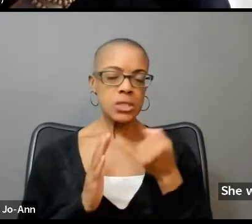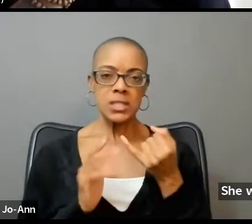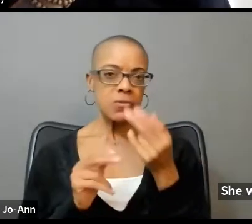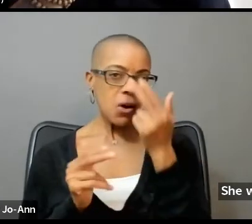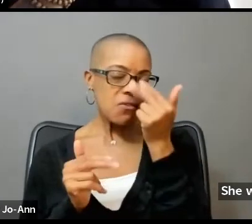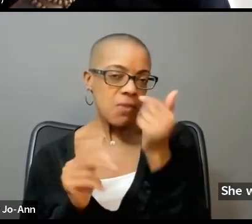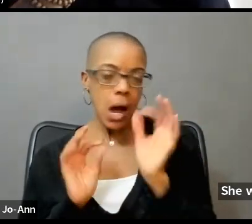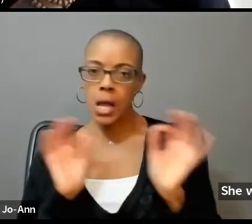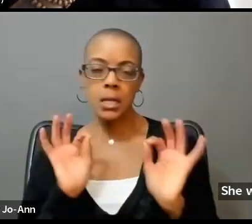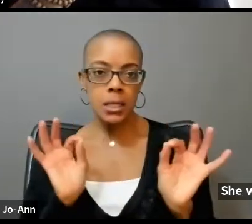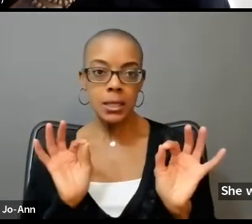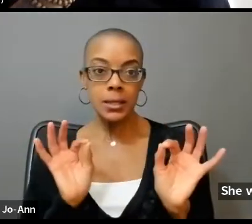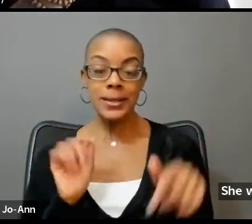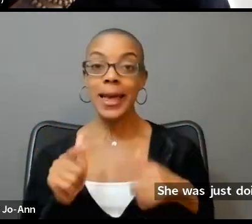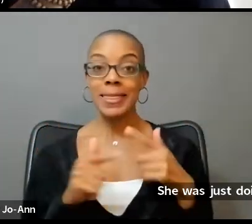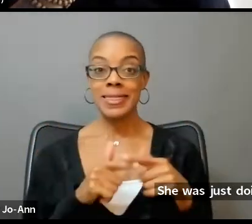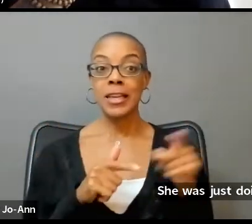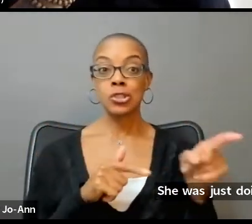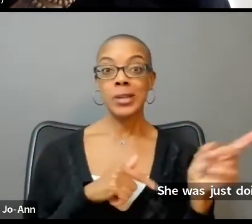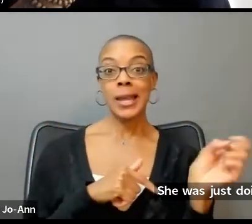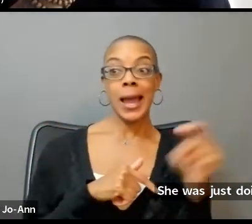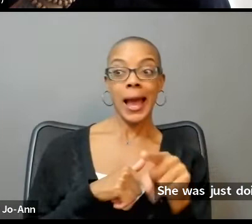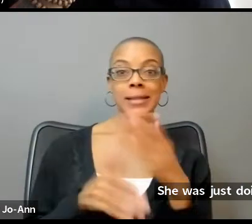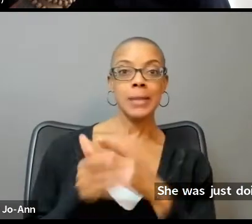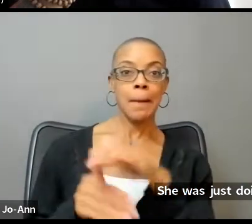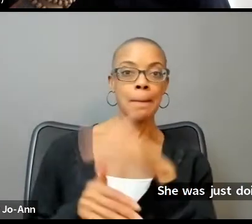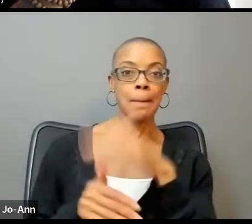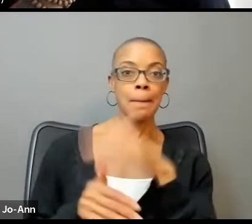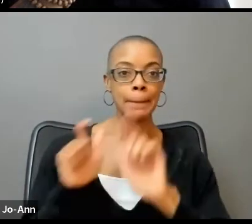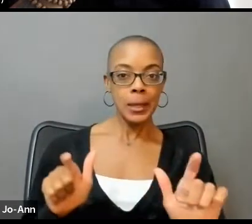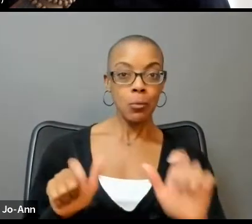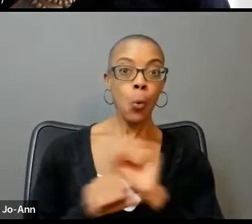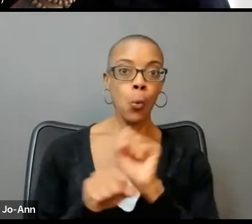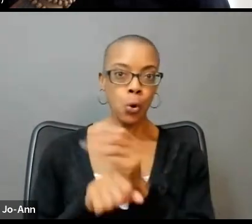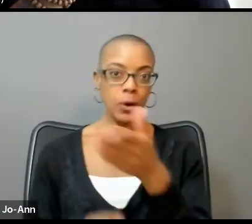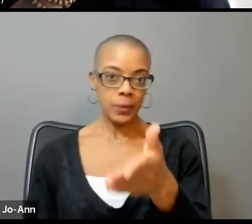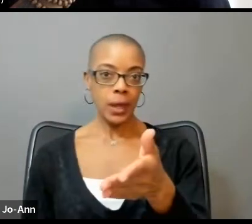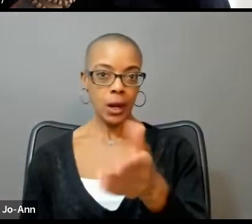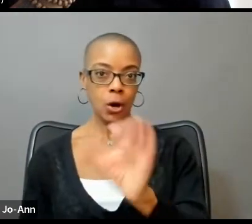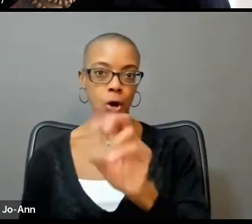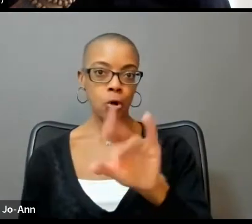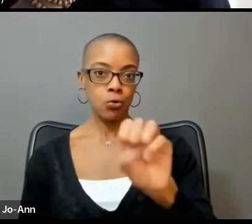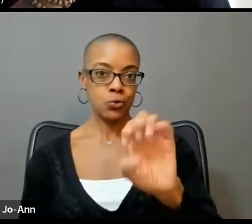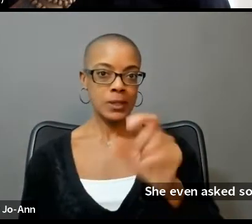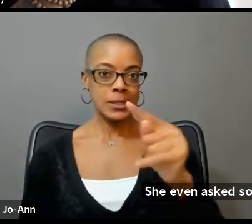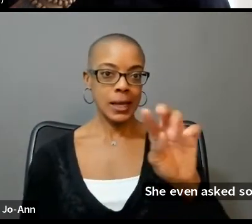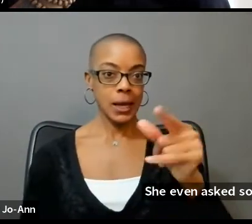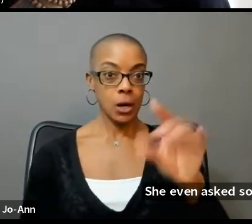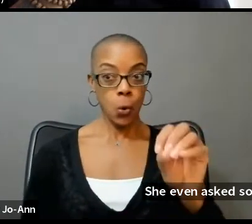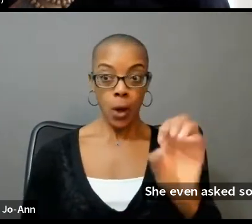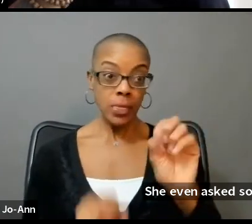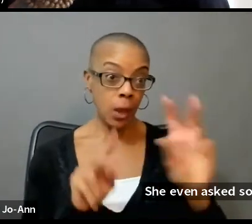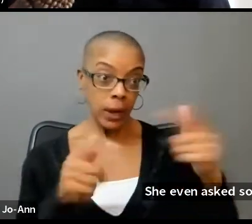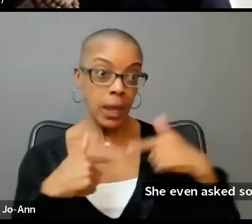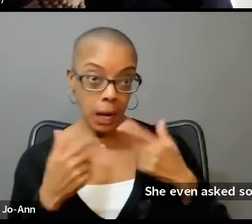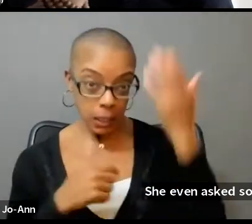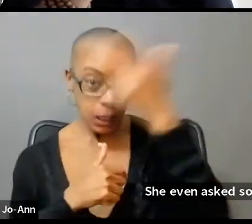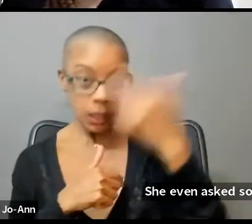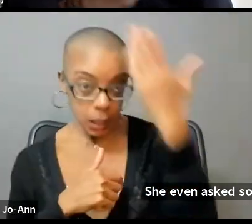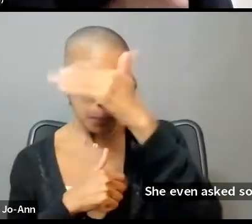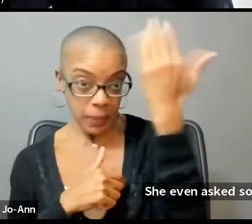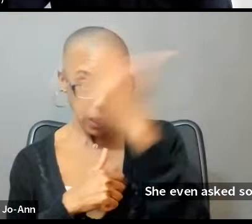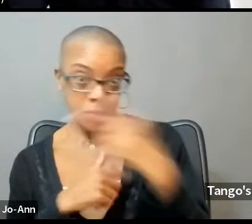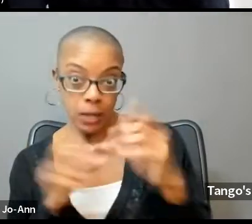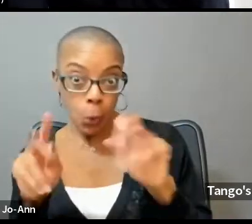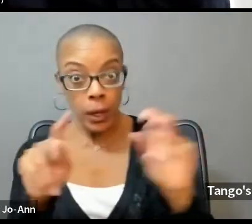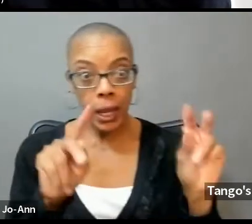then it was, she even asked some Black people who worked at Cruise and Tangos if it was okay for her to do it. And I'm just